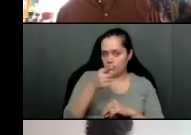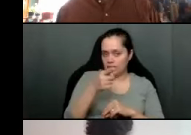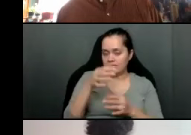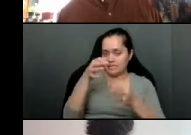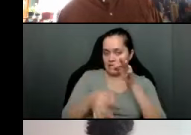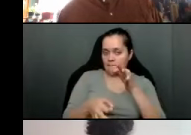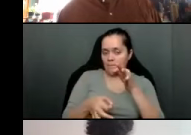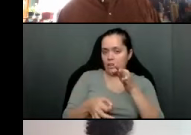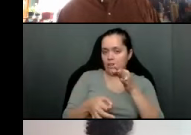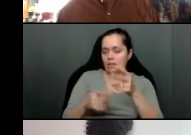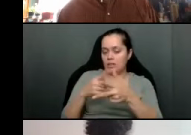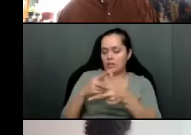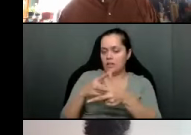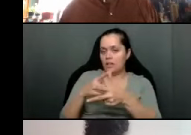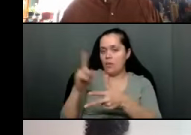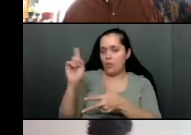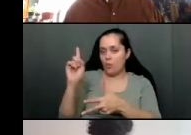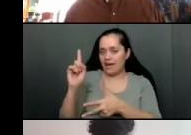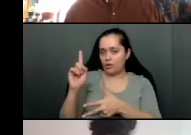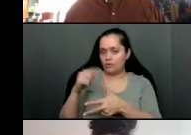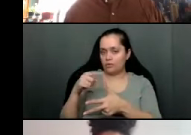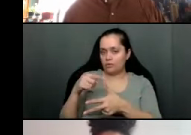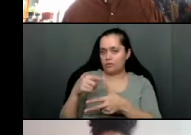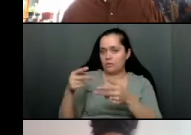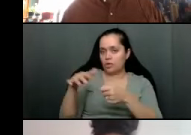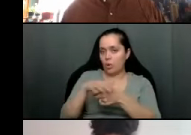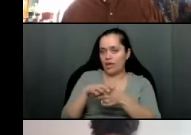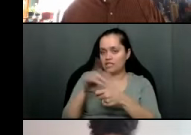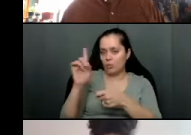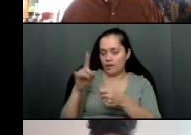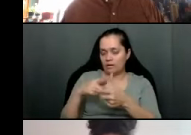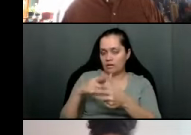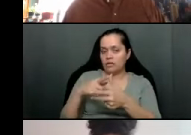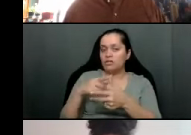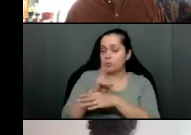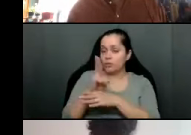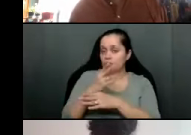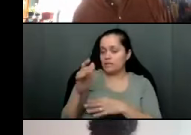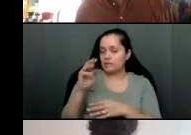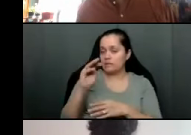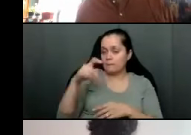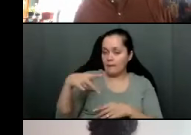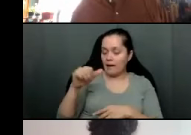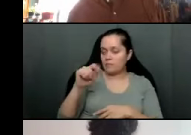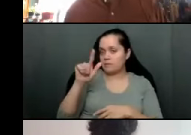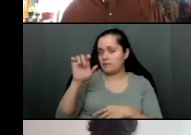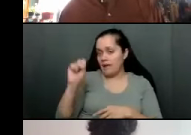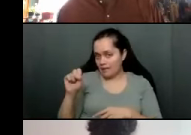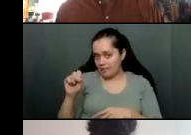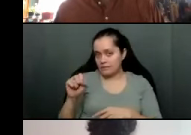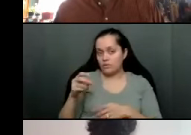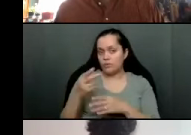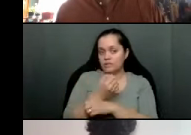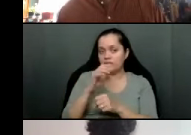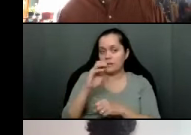simplest level, but we need to know where places are. So we can use things like maps and atlases. We can take things